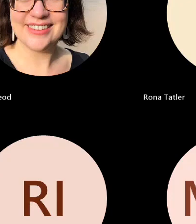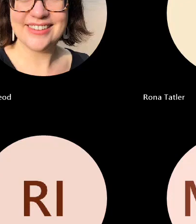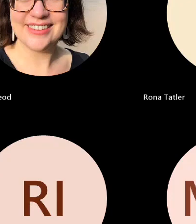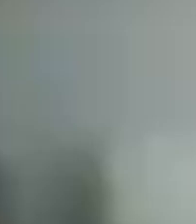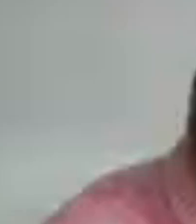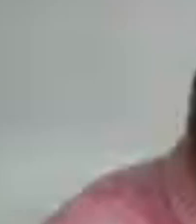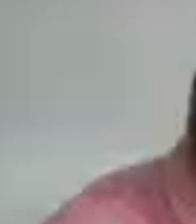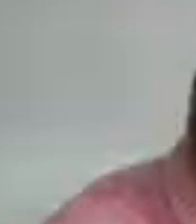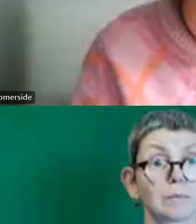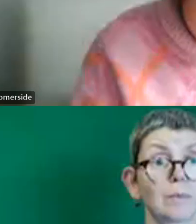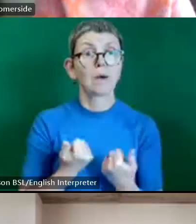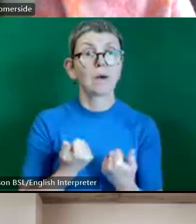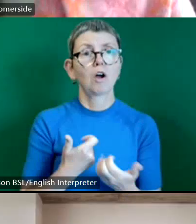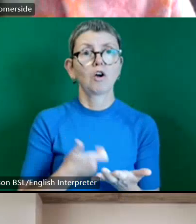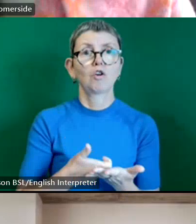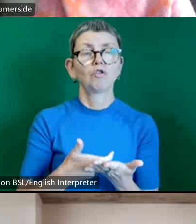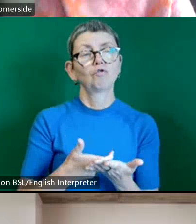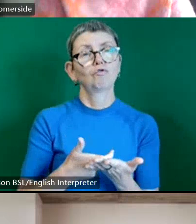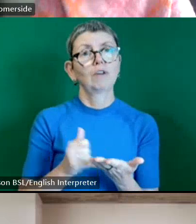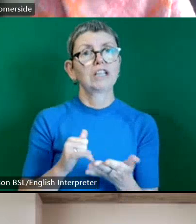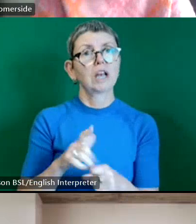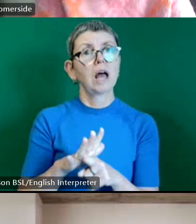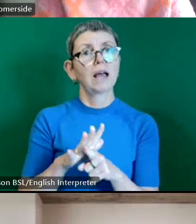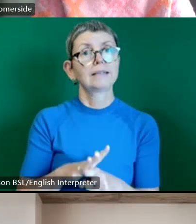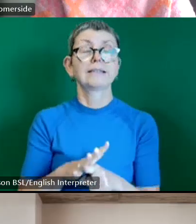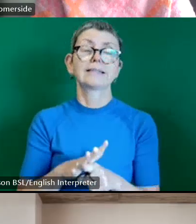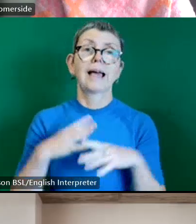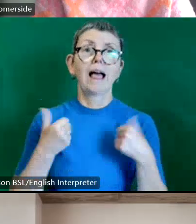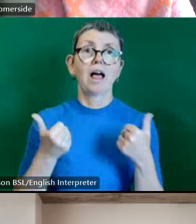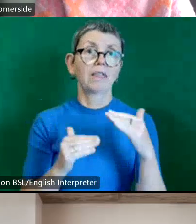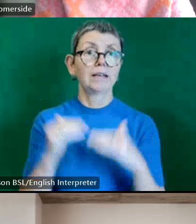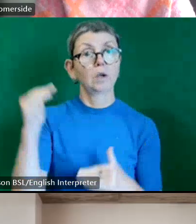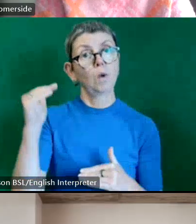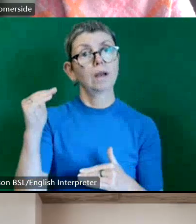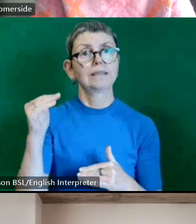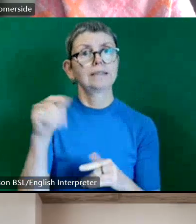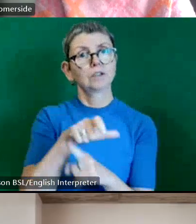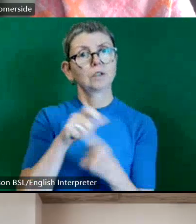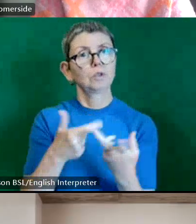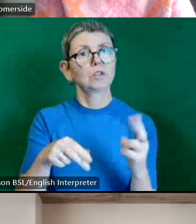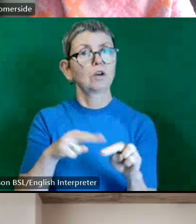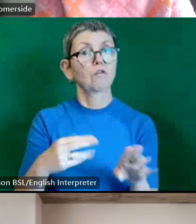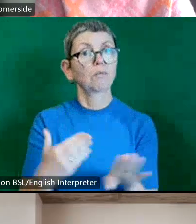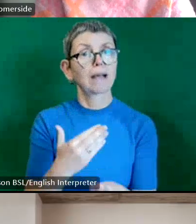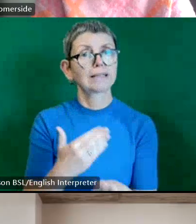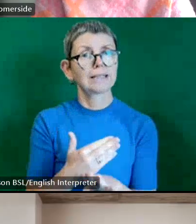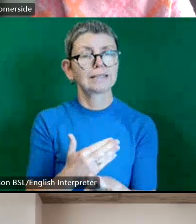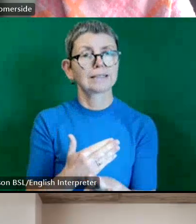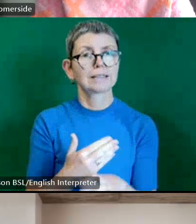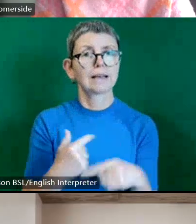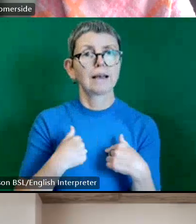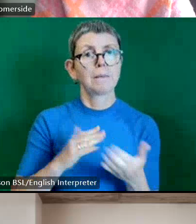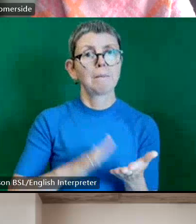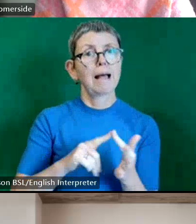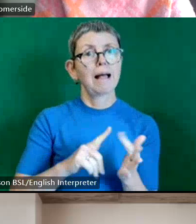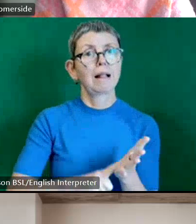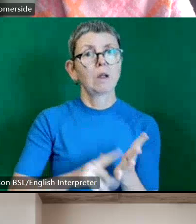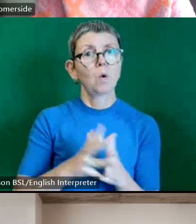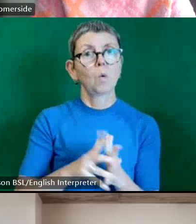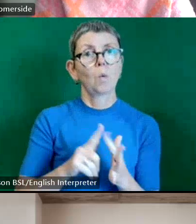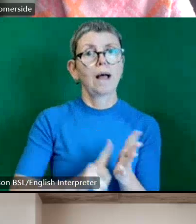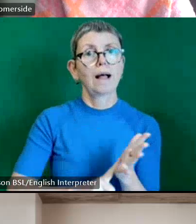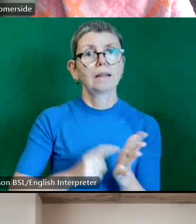to our Racialised Health Inequalities community of practice. I'm Mel Weldon, and I head up the team, the Scottish